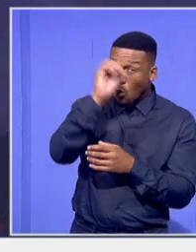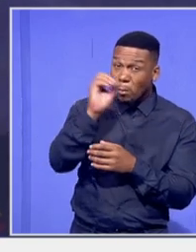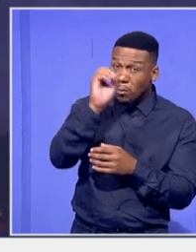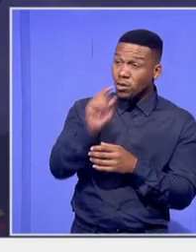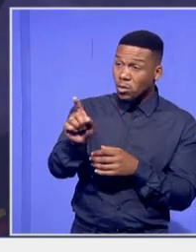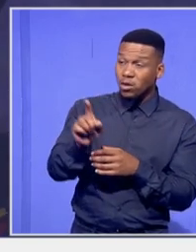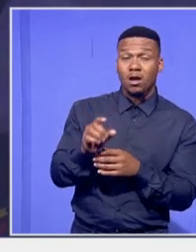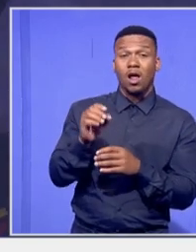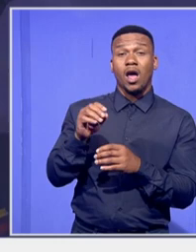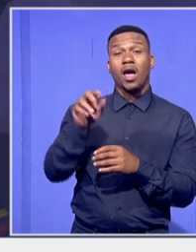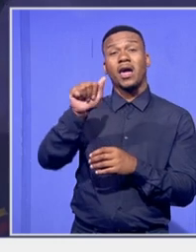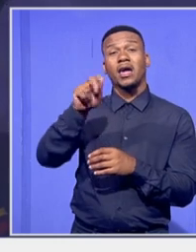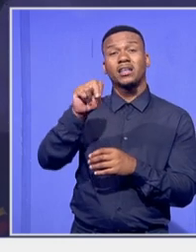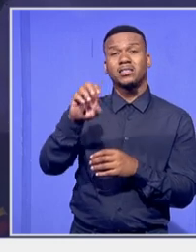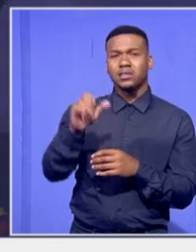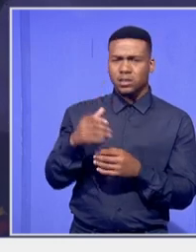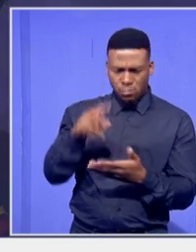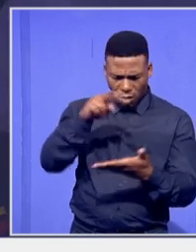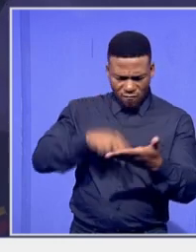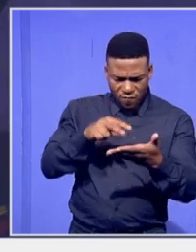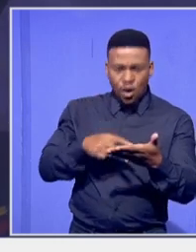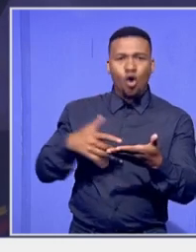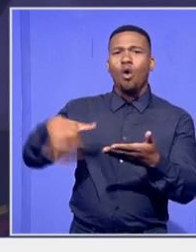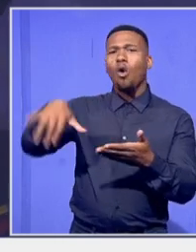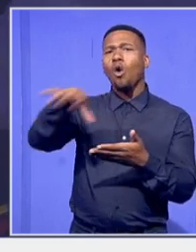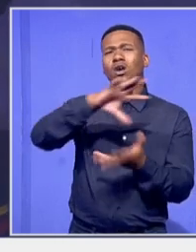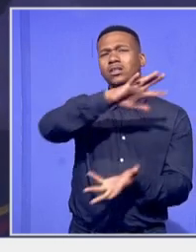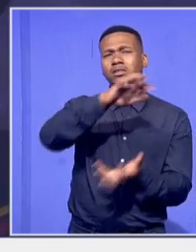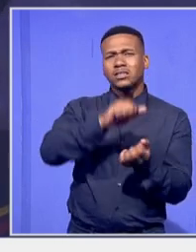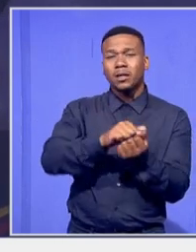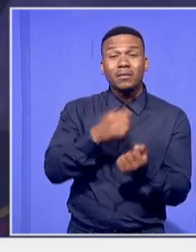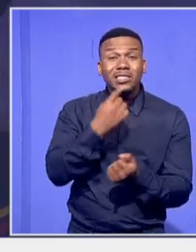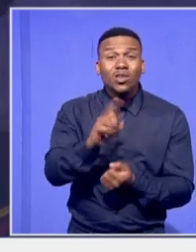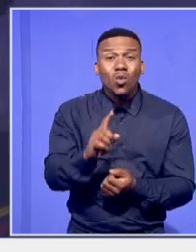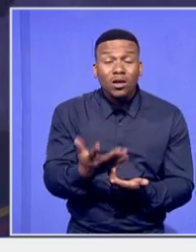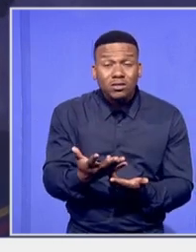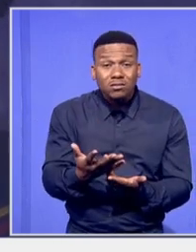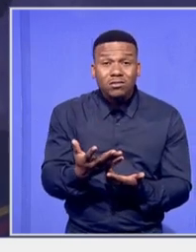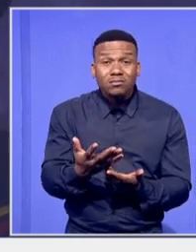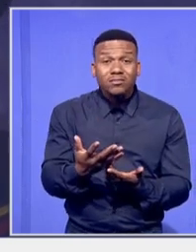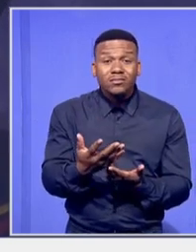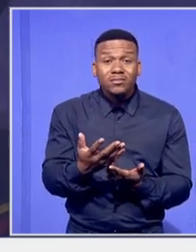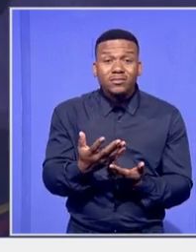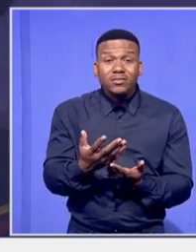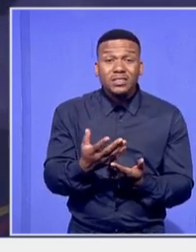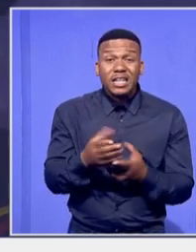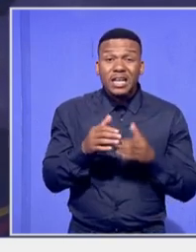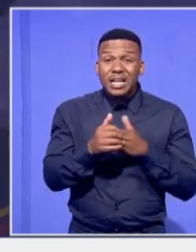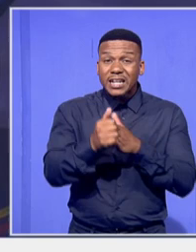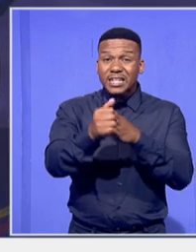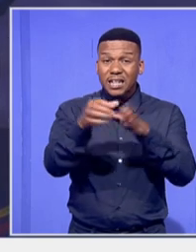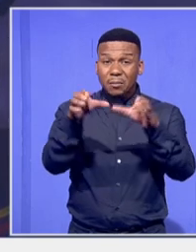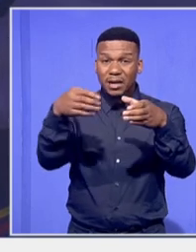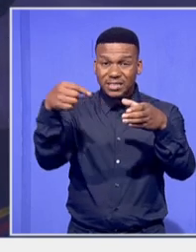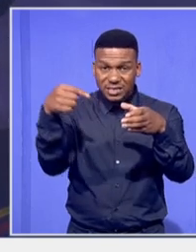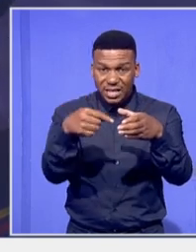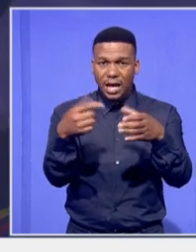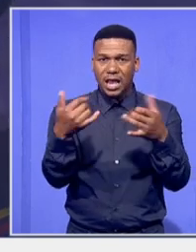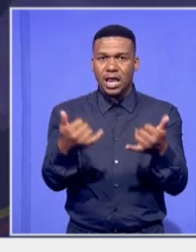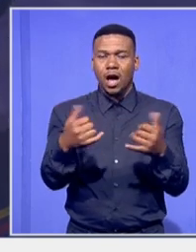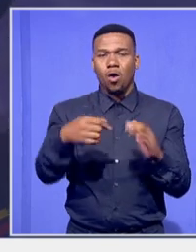they all are telling us the same thing. The governing party is now down to support in the